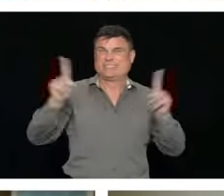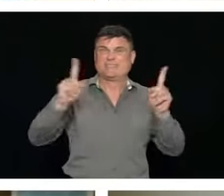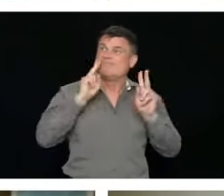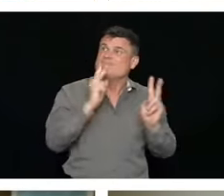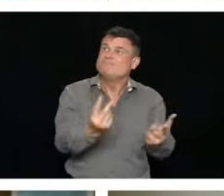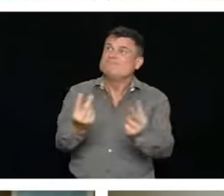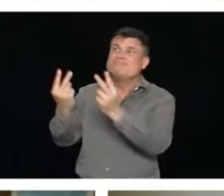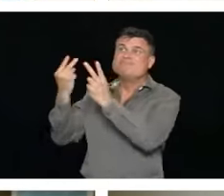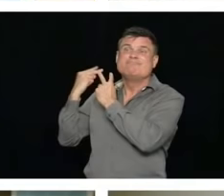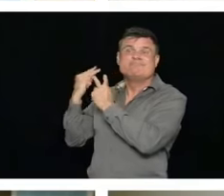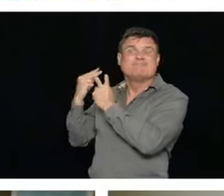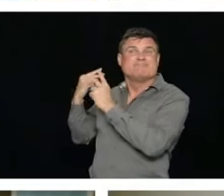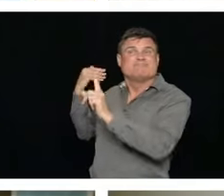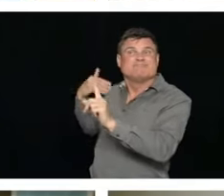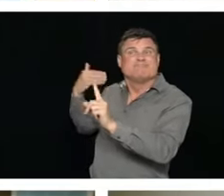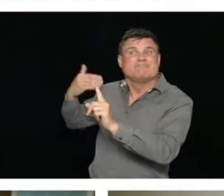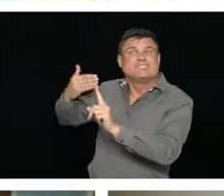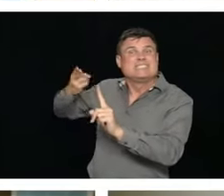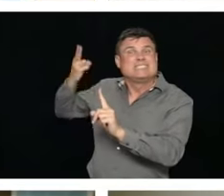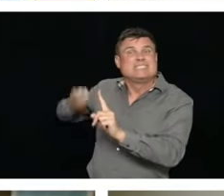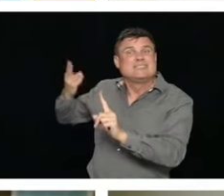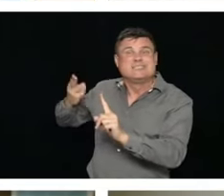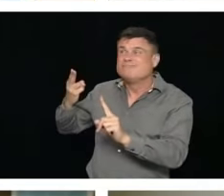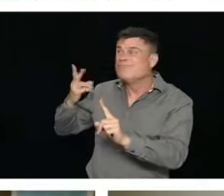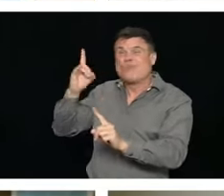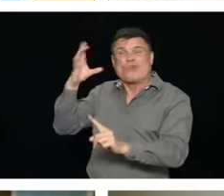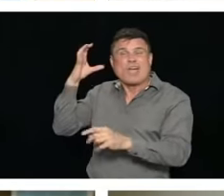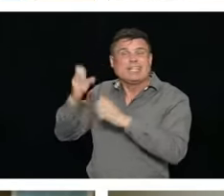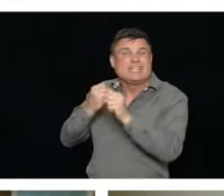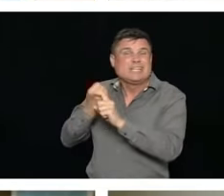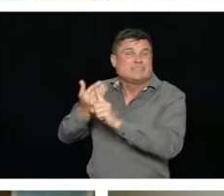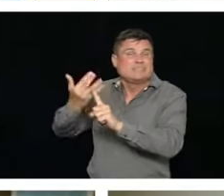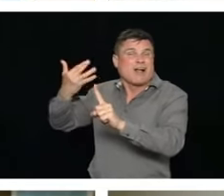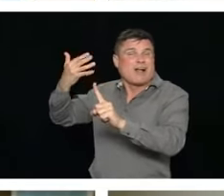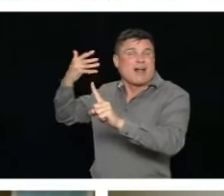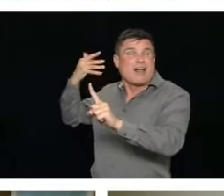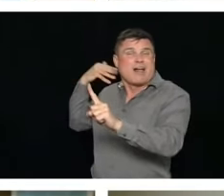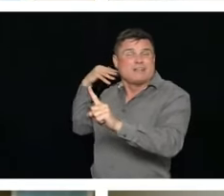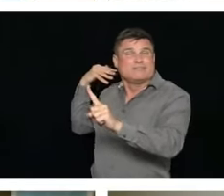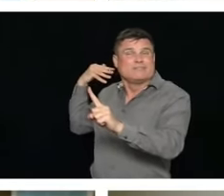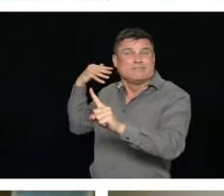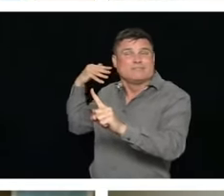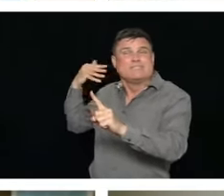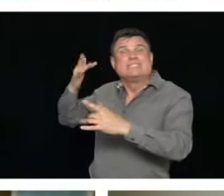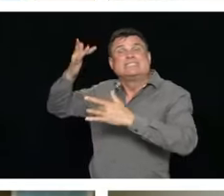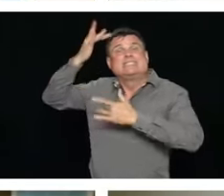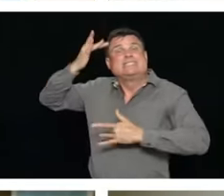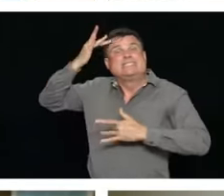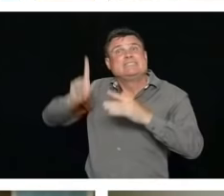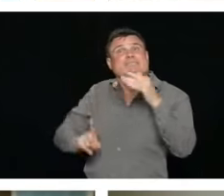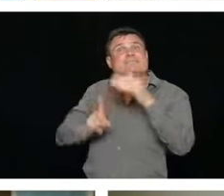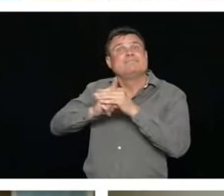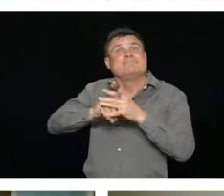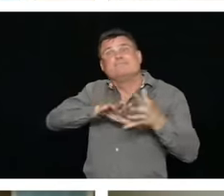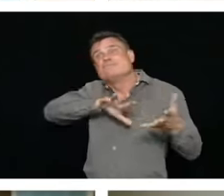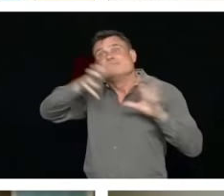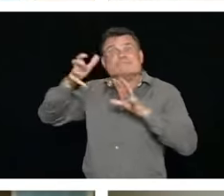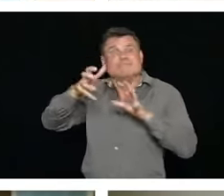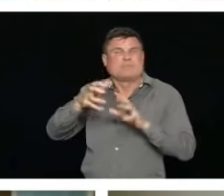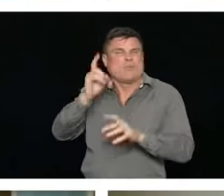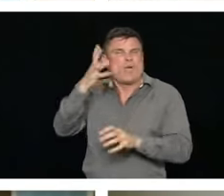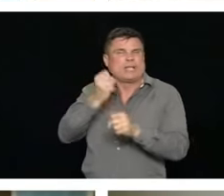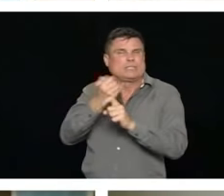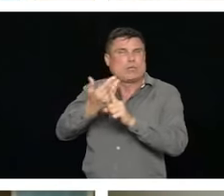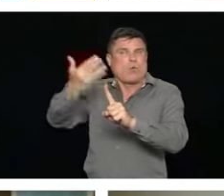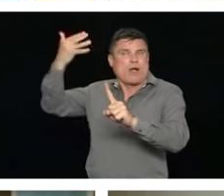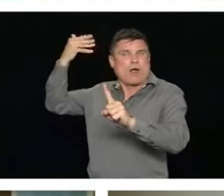during a pandemic. So what a time to graduate. And, my heart goes out to you for all the hard work